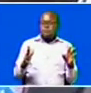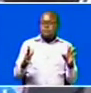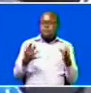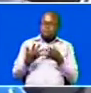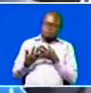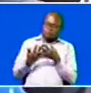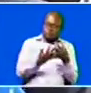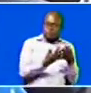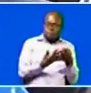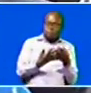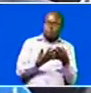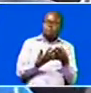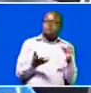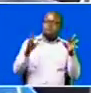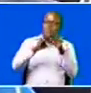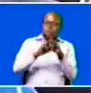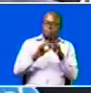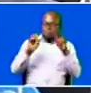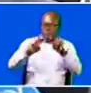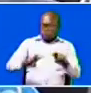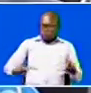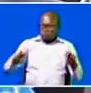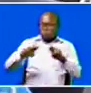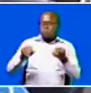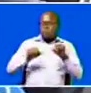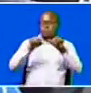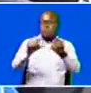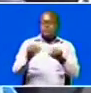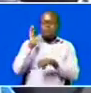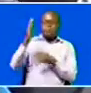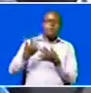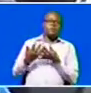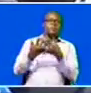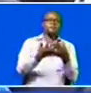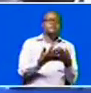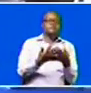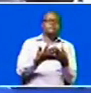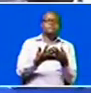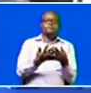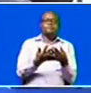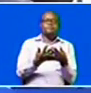been arrested in connection, and investigation are going on, and prosecution will go on,